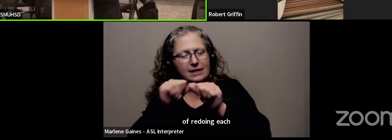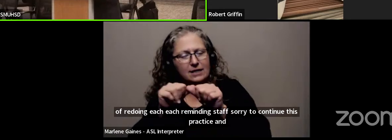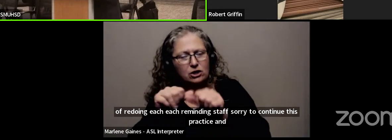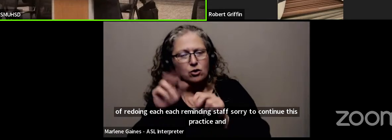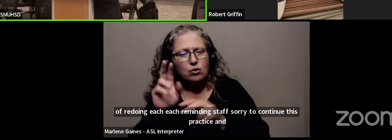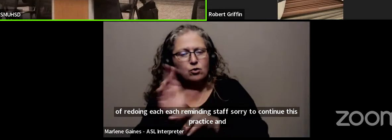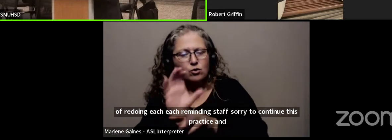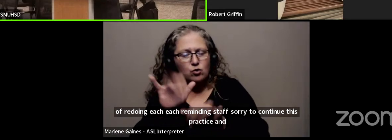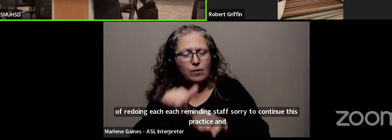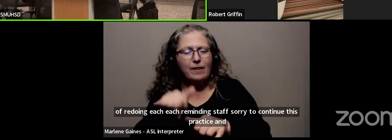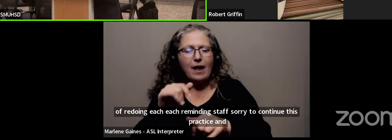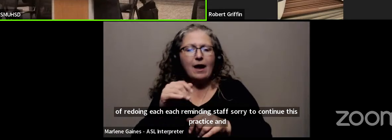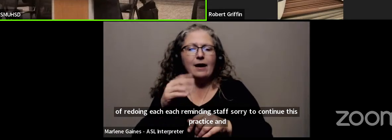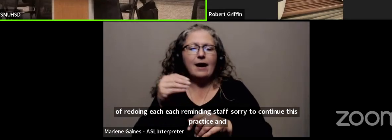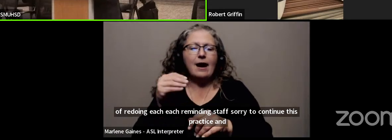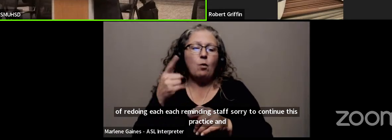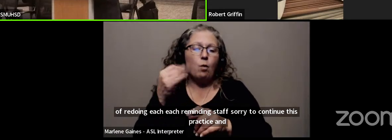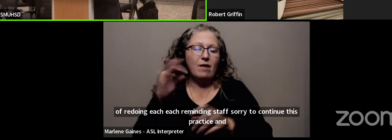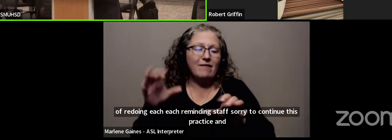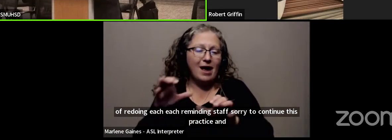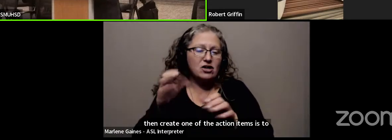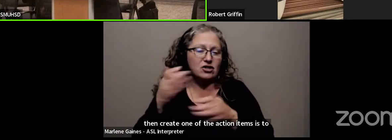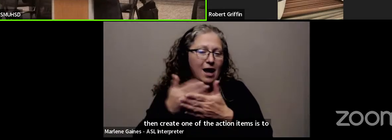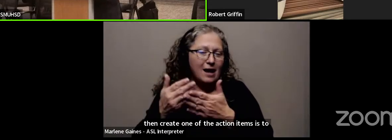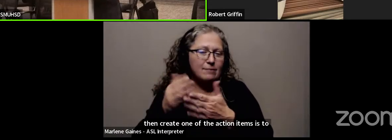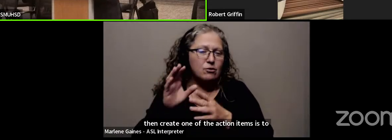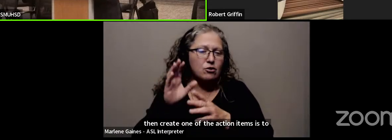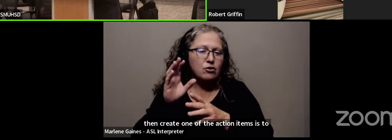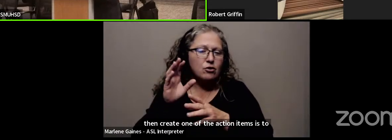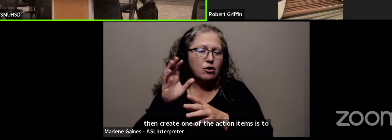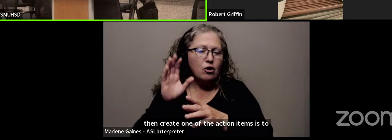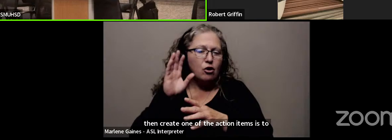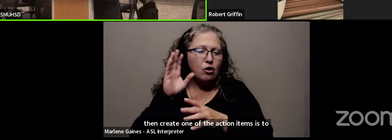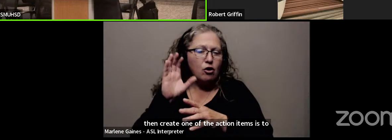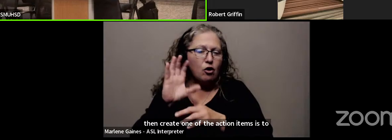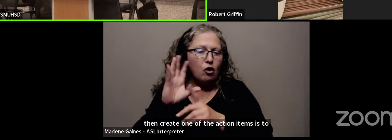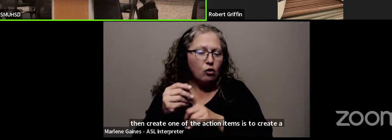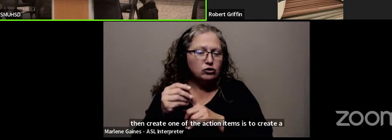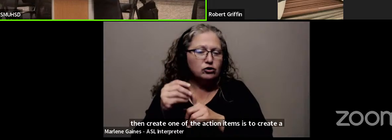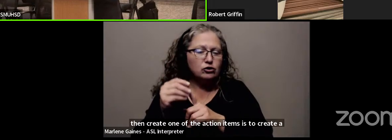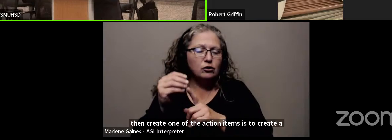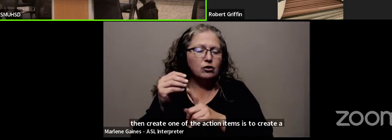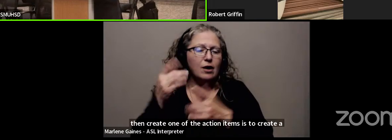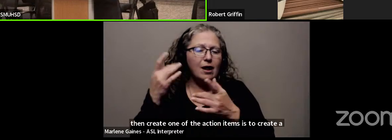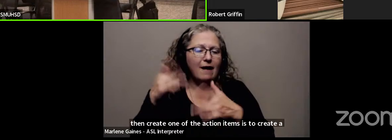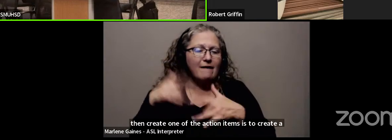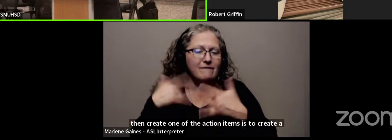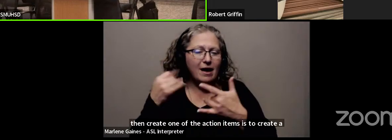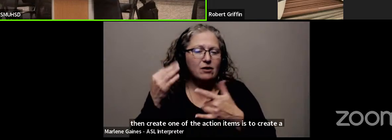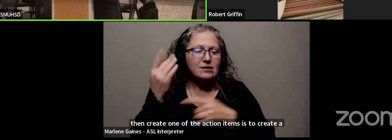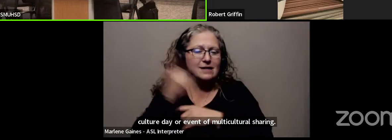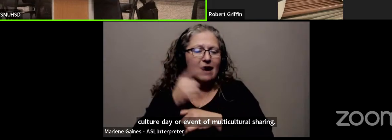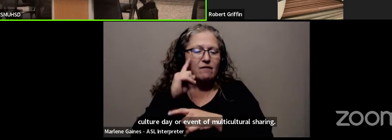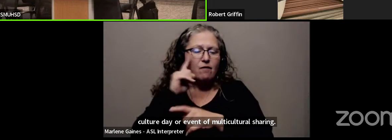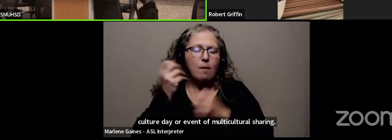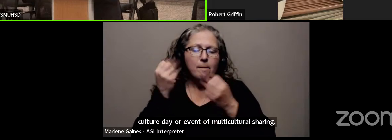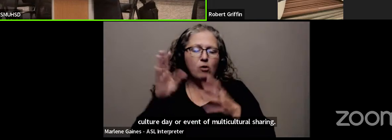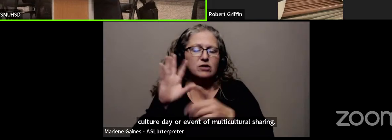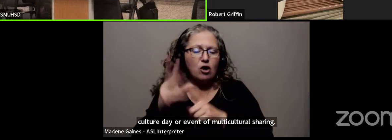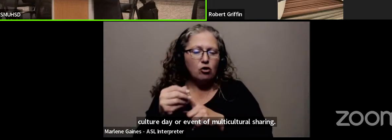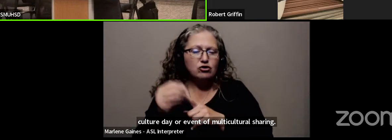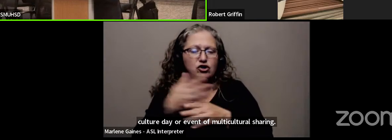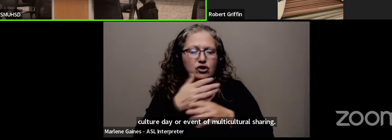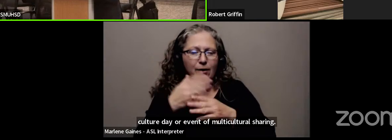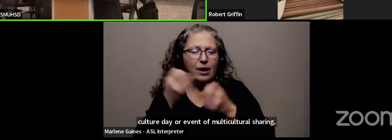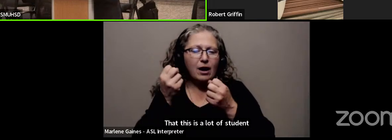create, one of the action items is to create a culture day or event of multicultural sharing. That this is a lot of student input